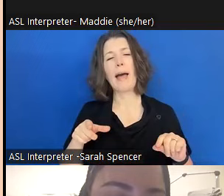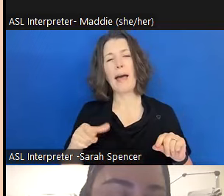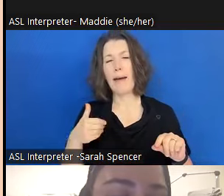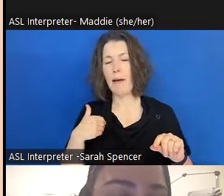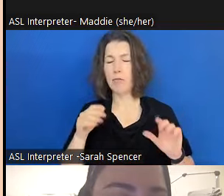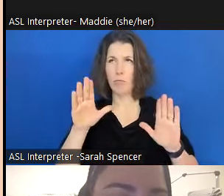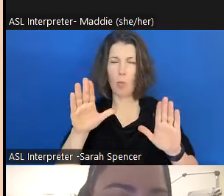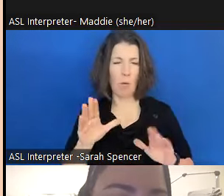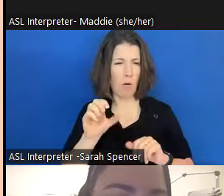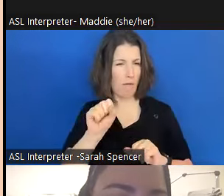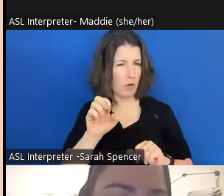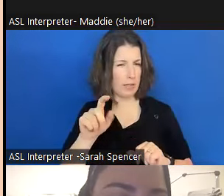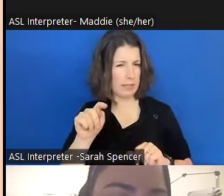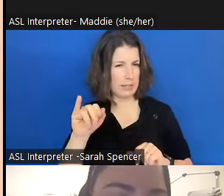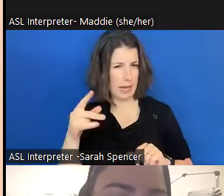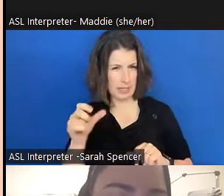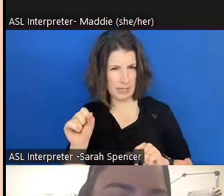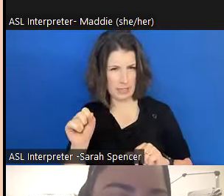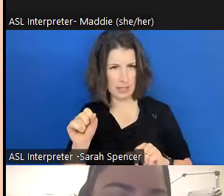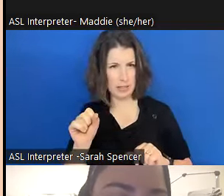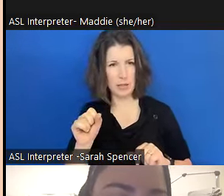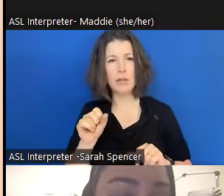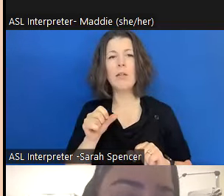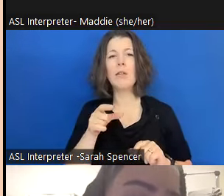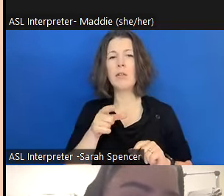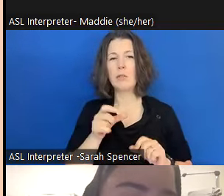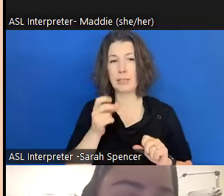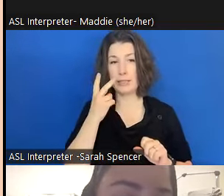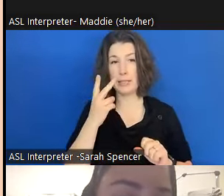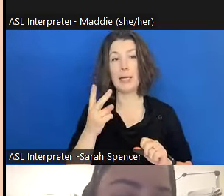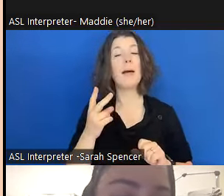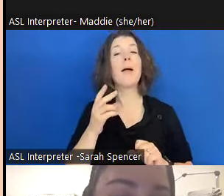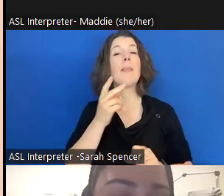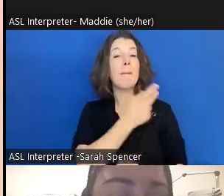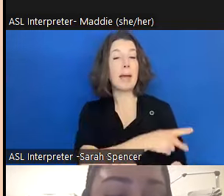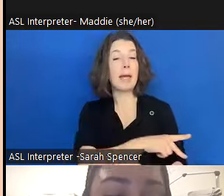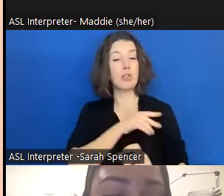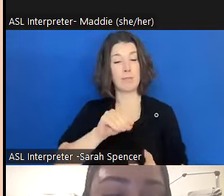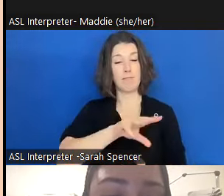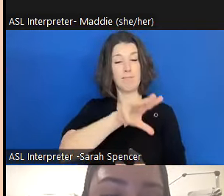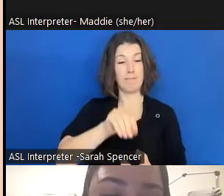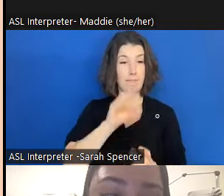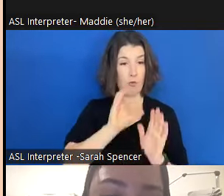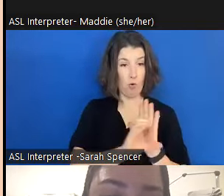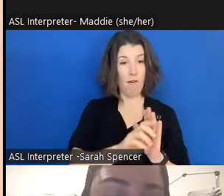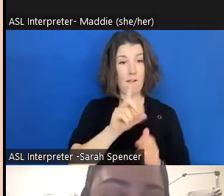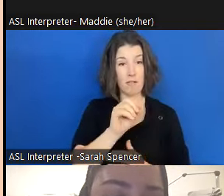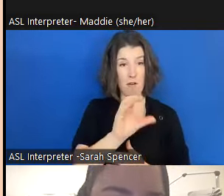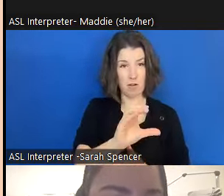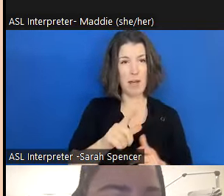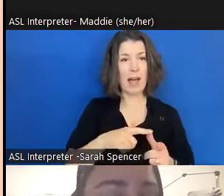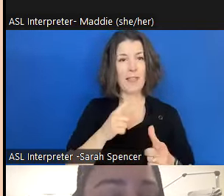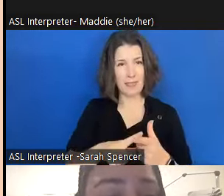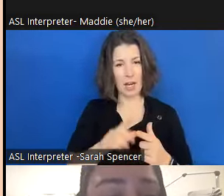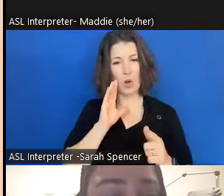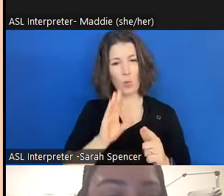settings. So here you can see the patient is just taking a picture of a document and it will read out the document for